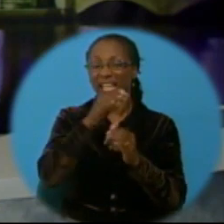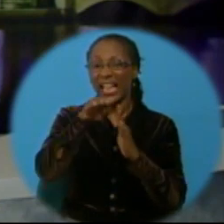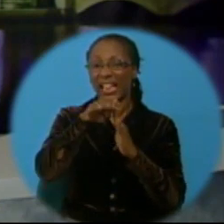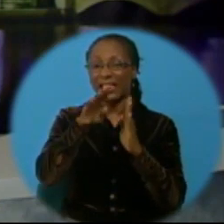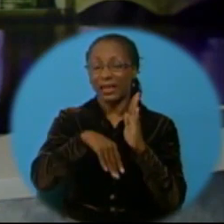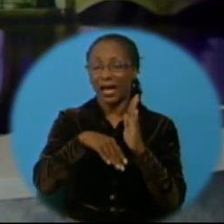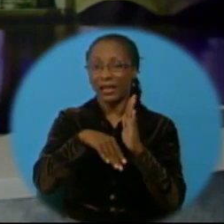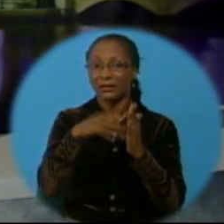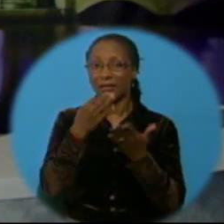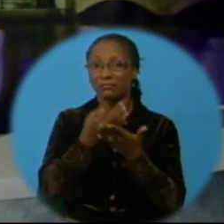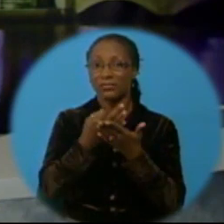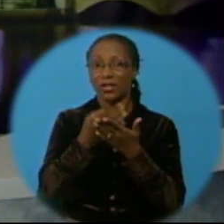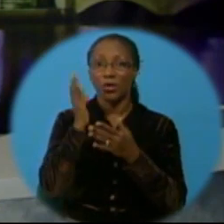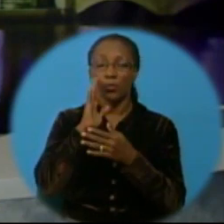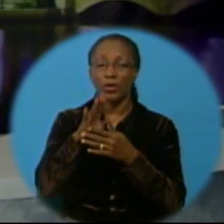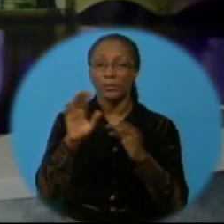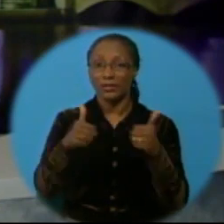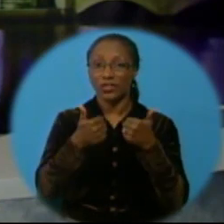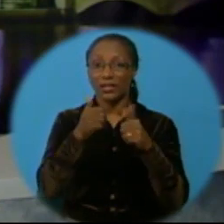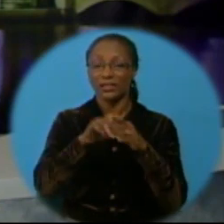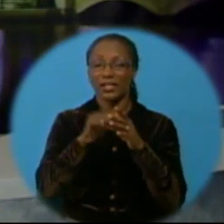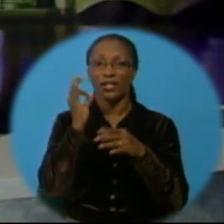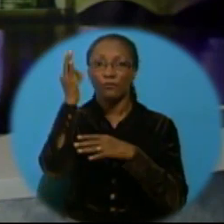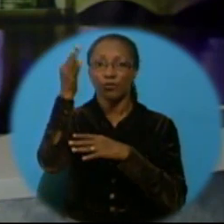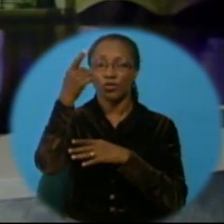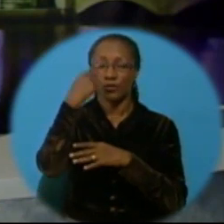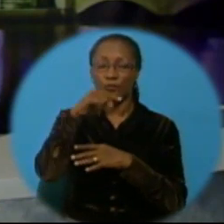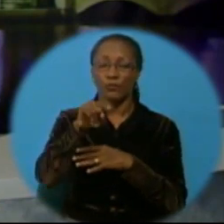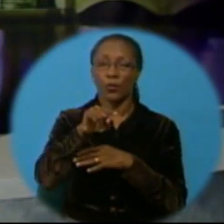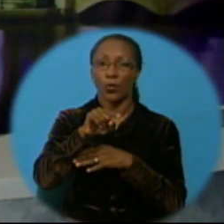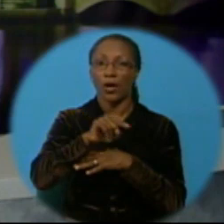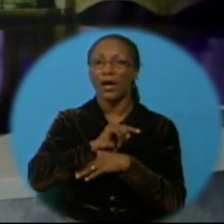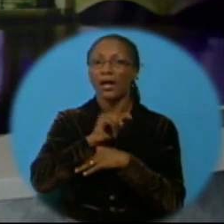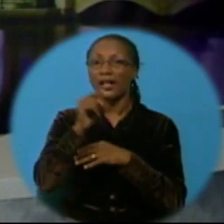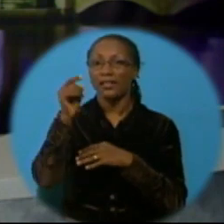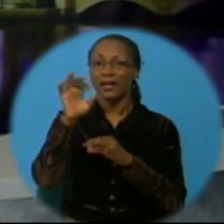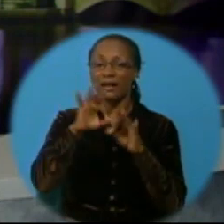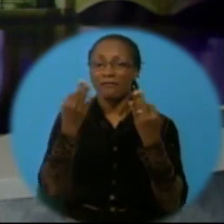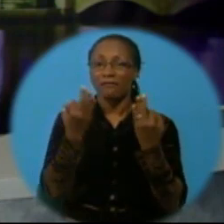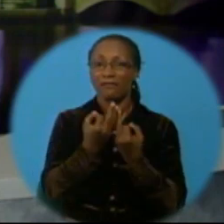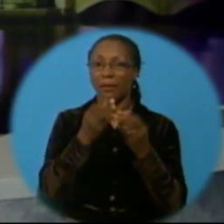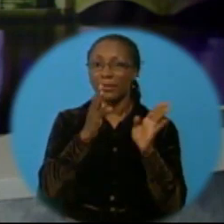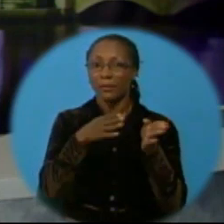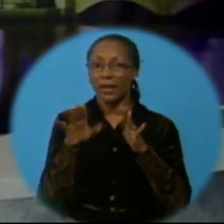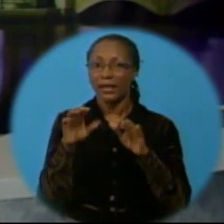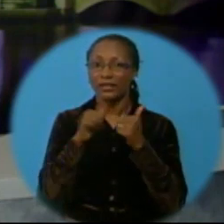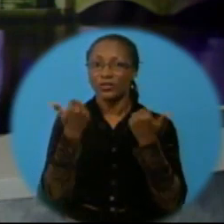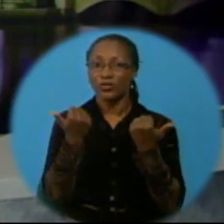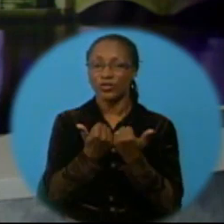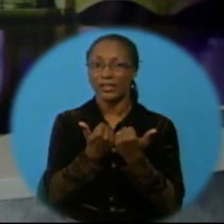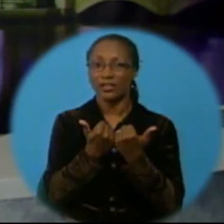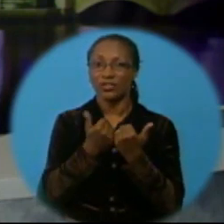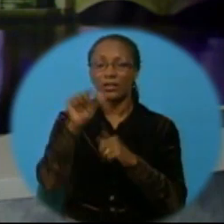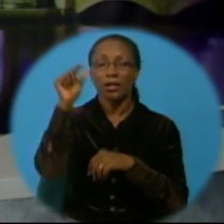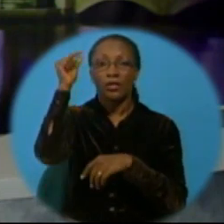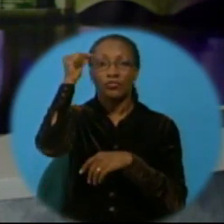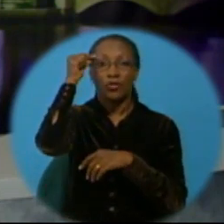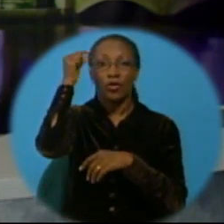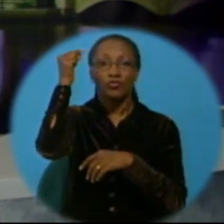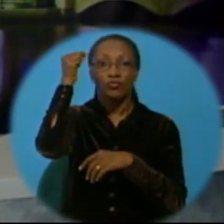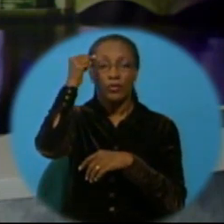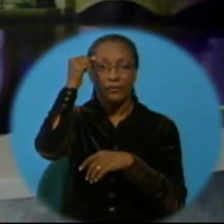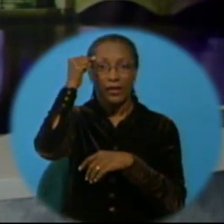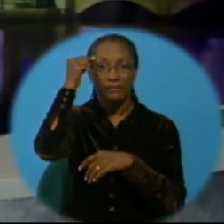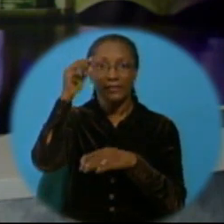challenge in the future. Executive Director George Griffith is, however, optimistic that the association will be